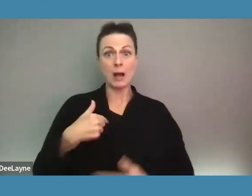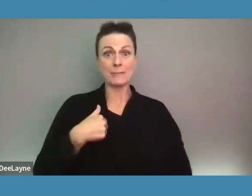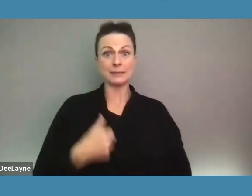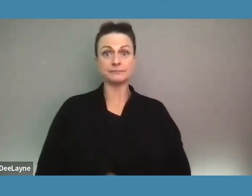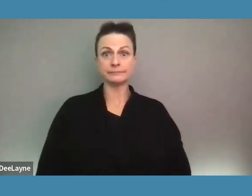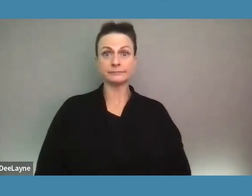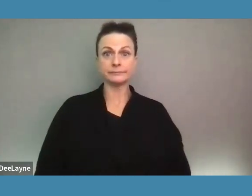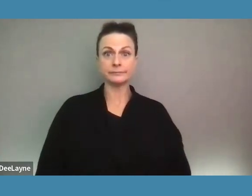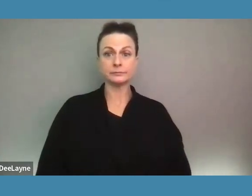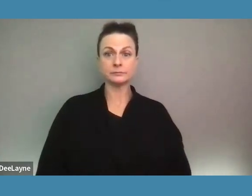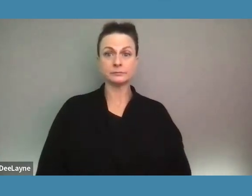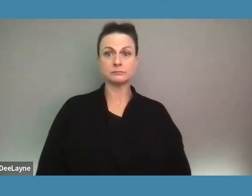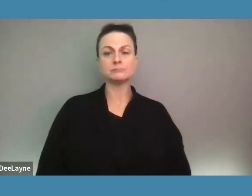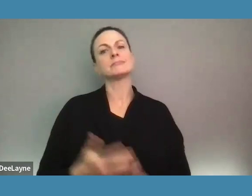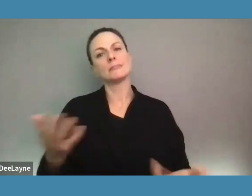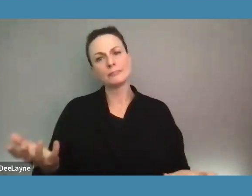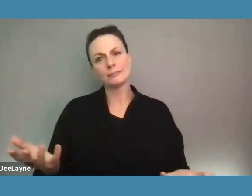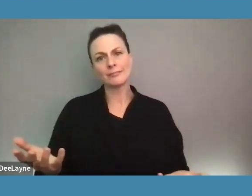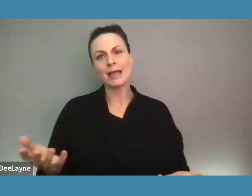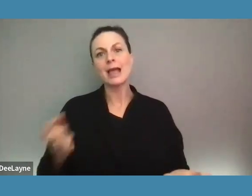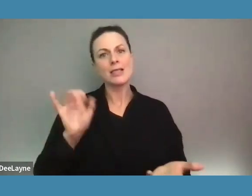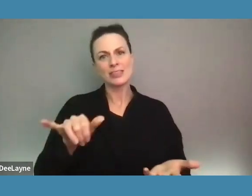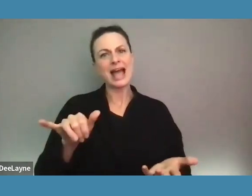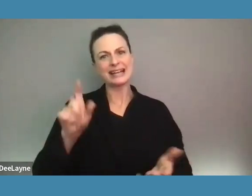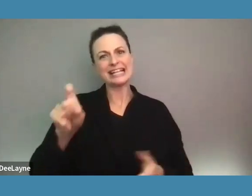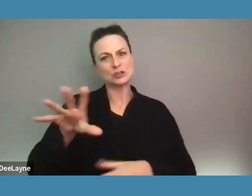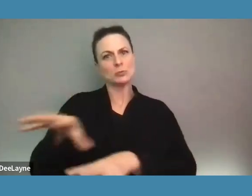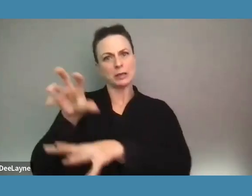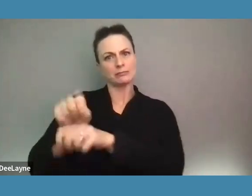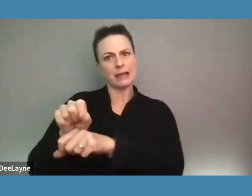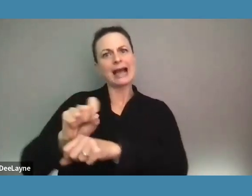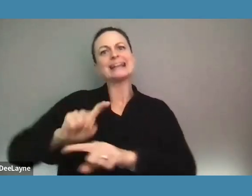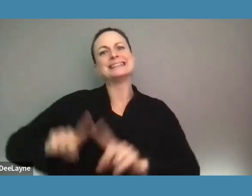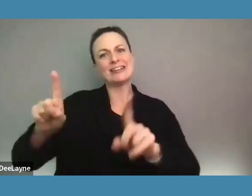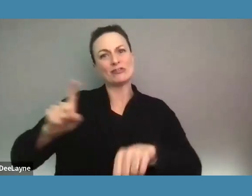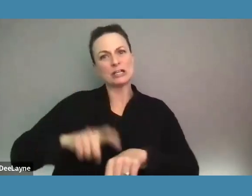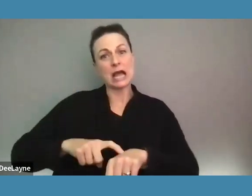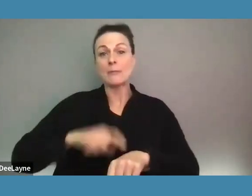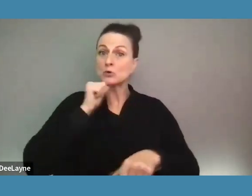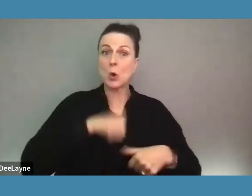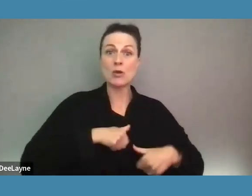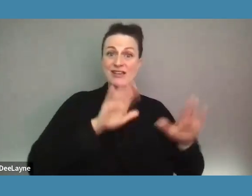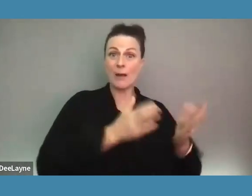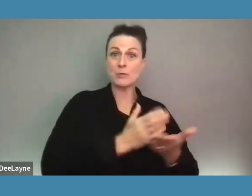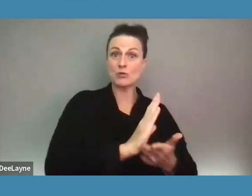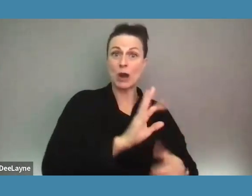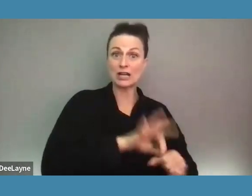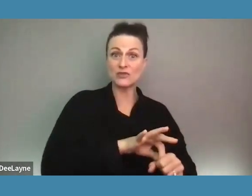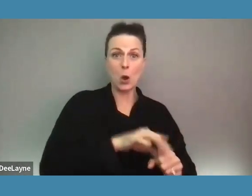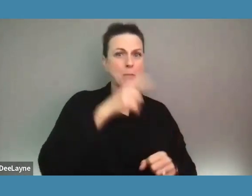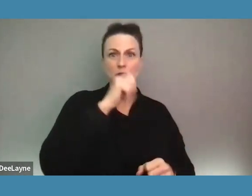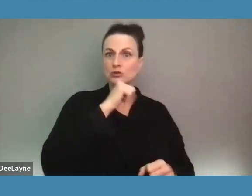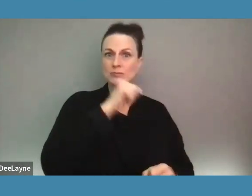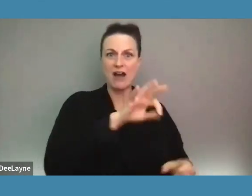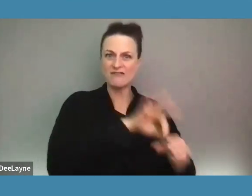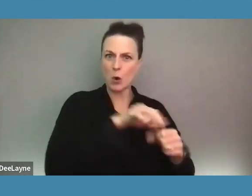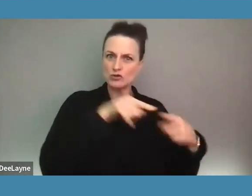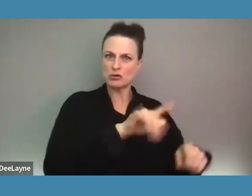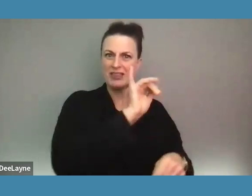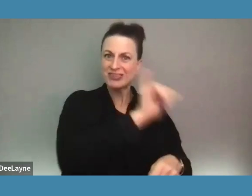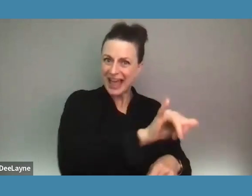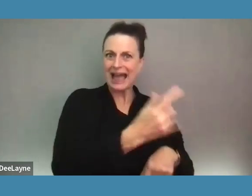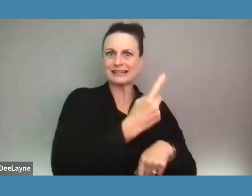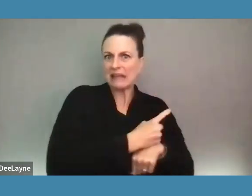And that needs to be arranged at a different time. You don't give up your right to vote because you didn't choose to vote during this